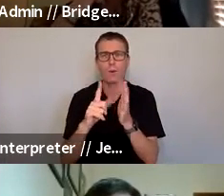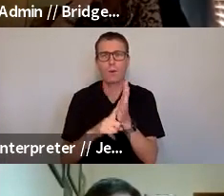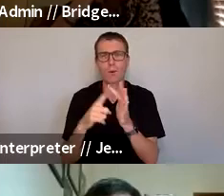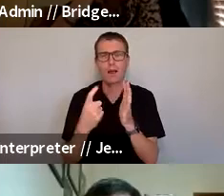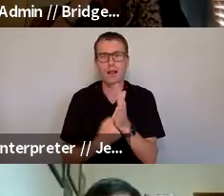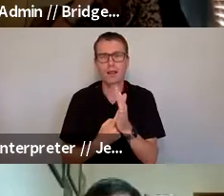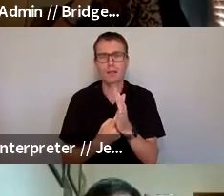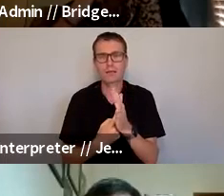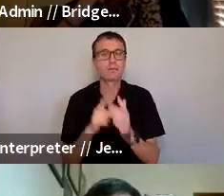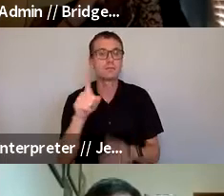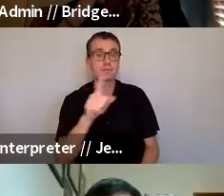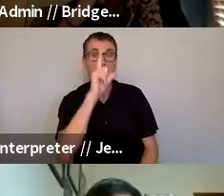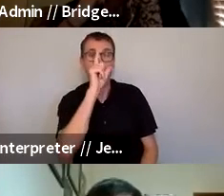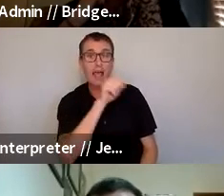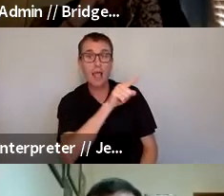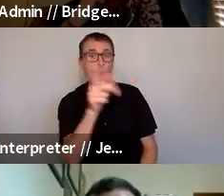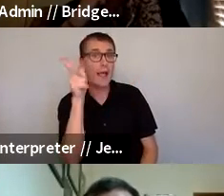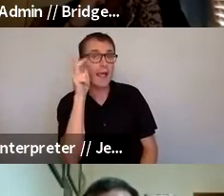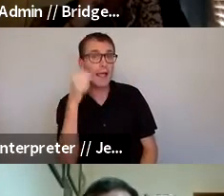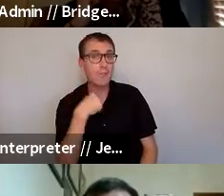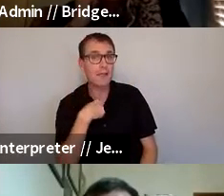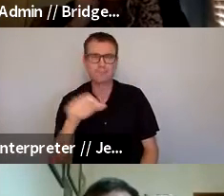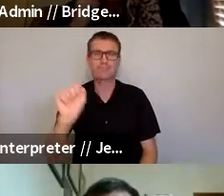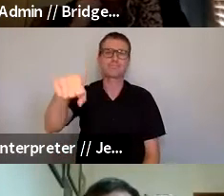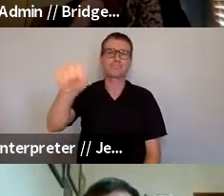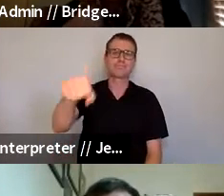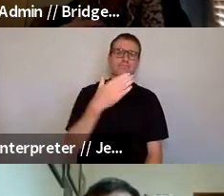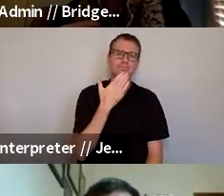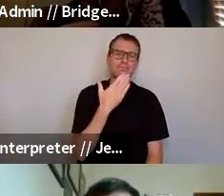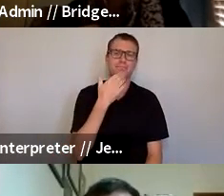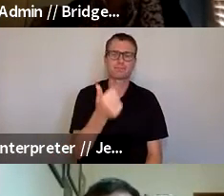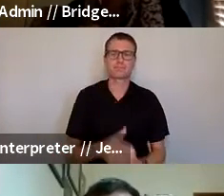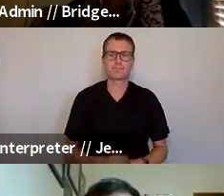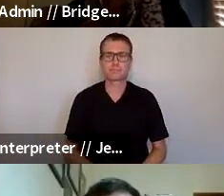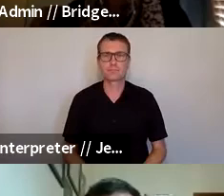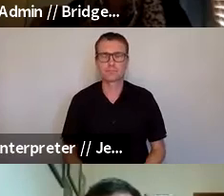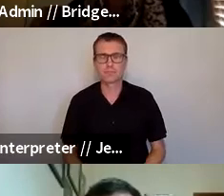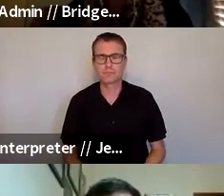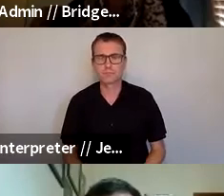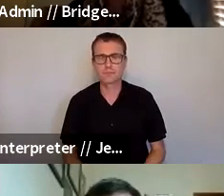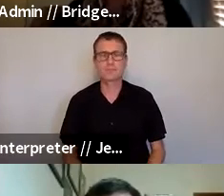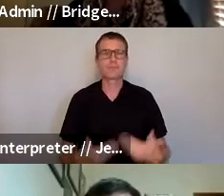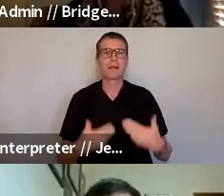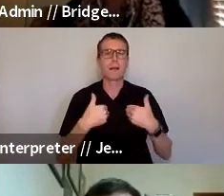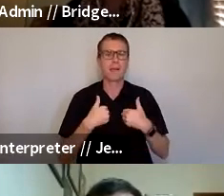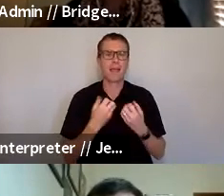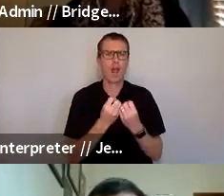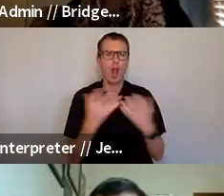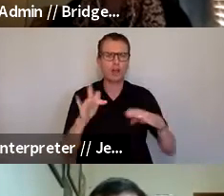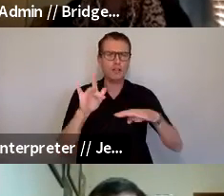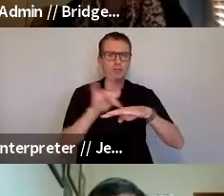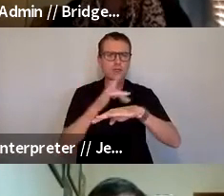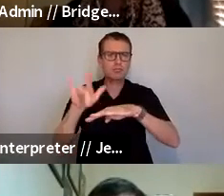Can you hear me? Yes, Samuel, thanks. All right. Okay. Well, basically, I've had to put halt on quite a few productions because I was